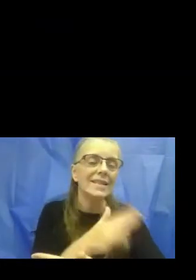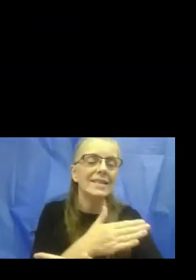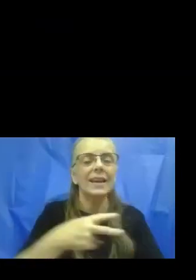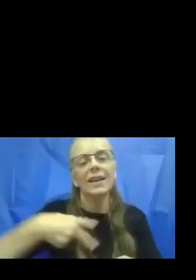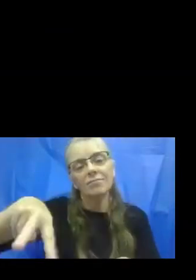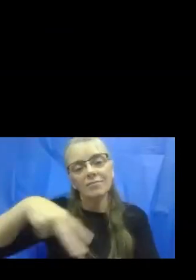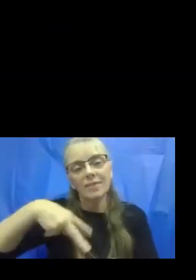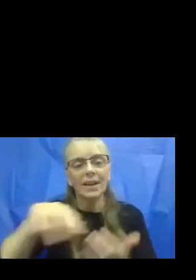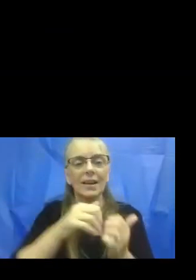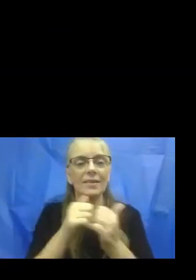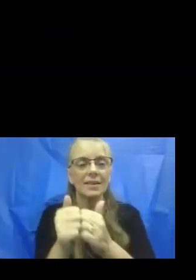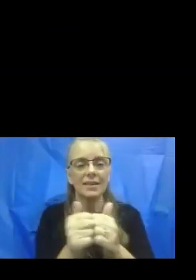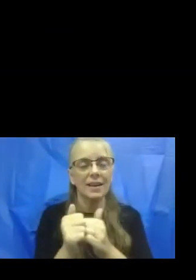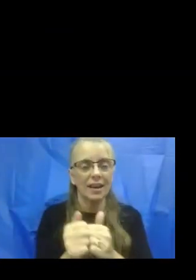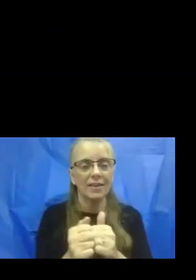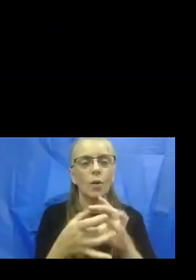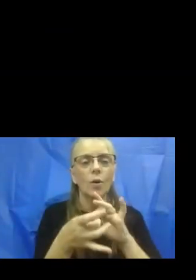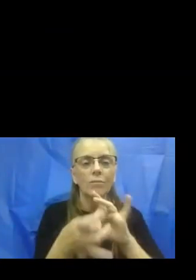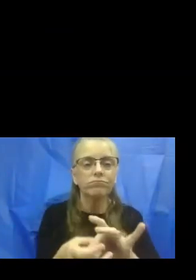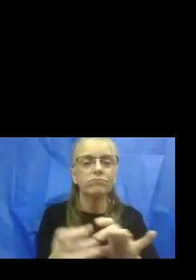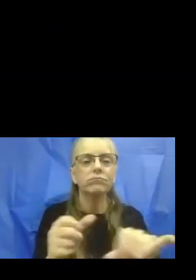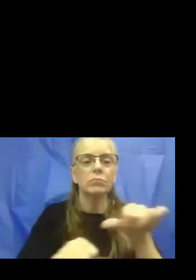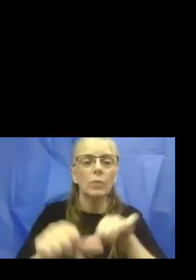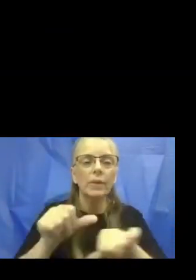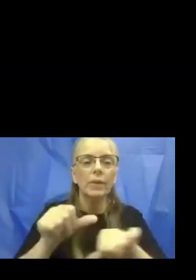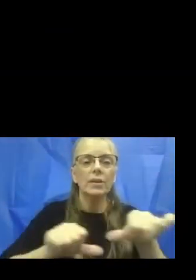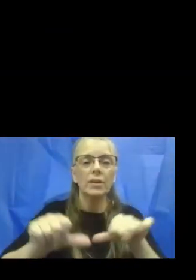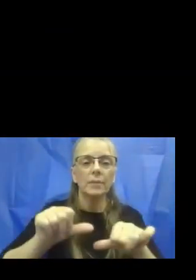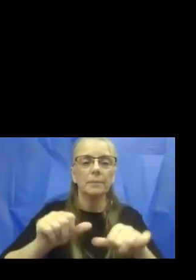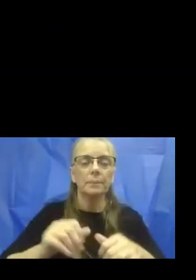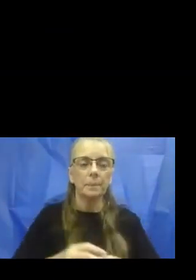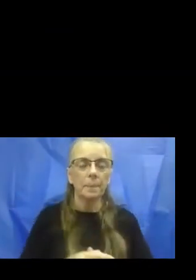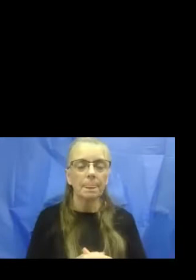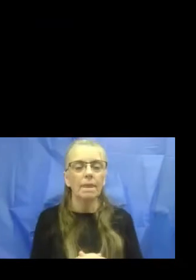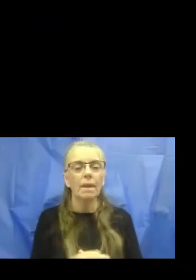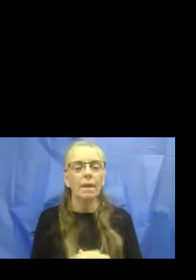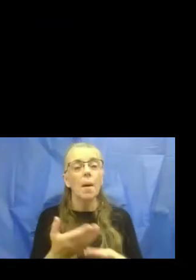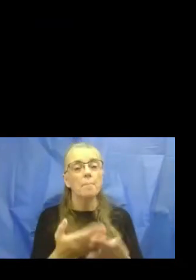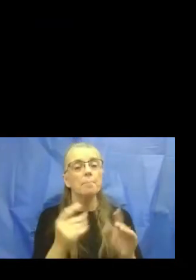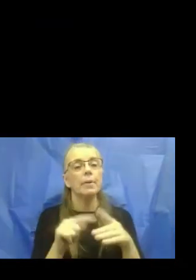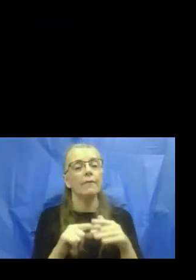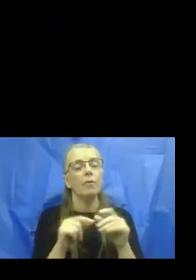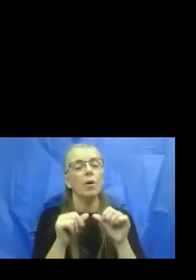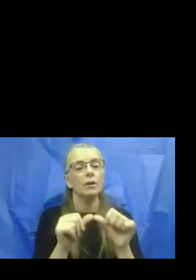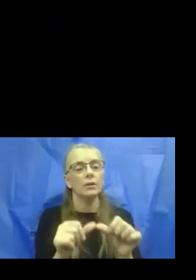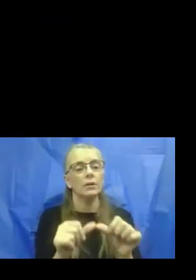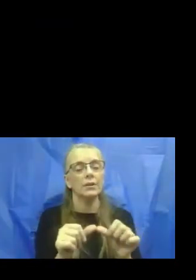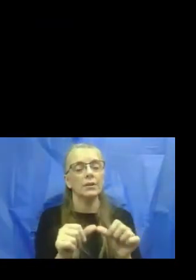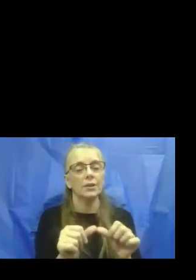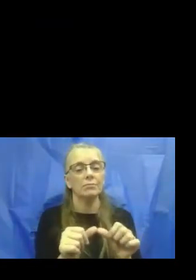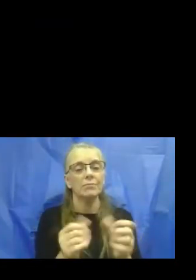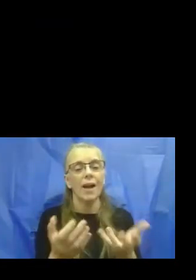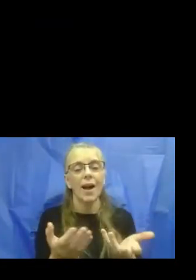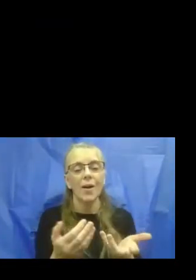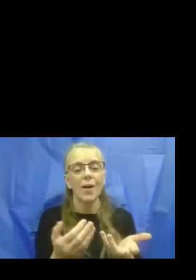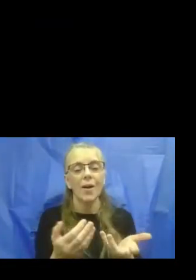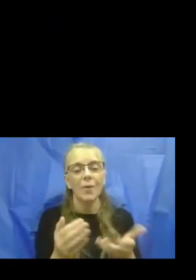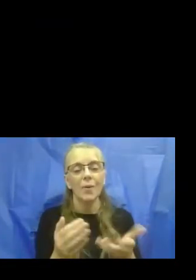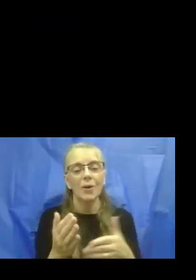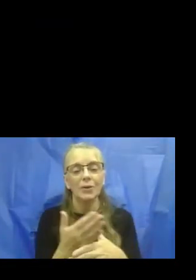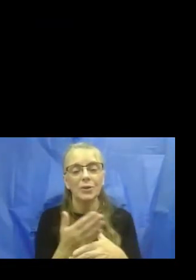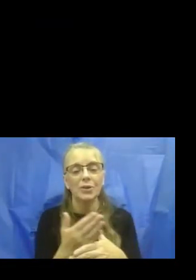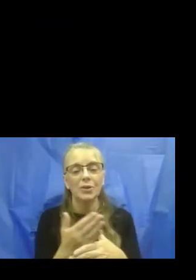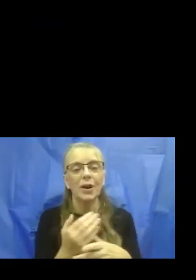other. Before I go on, I would love to share with you one of my songs today. So I'll show you the